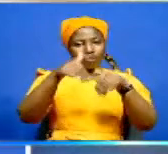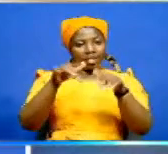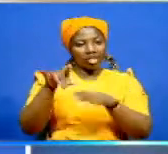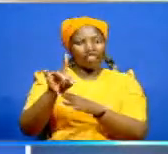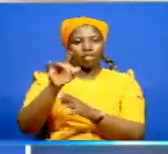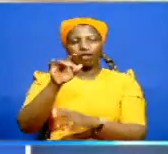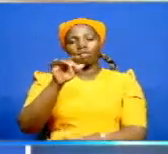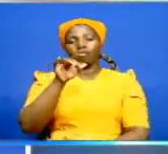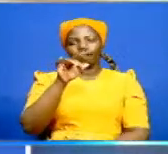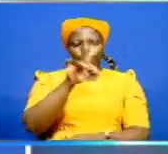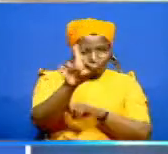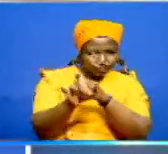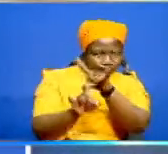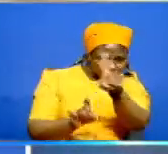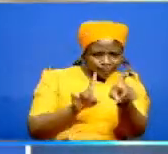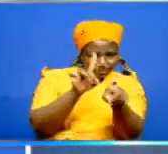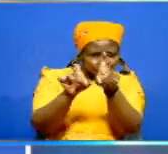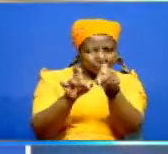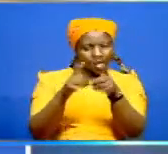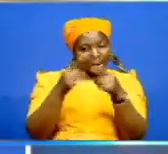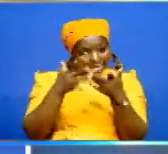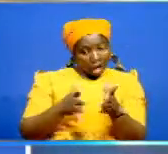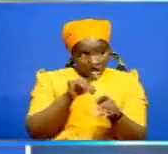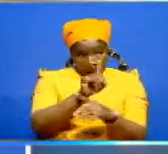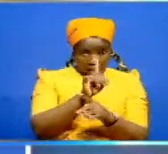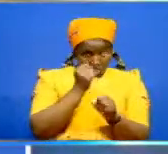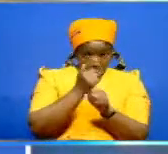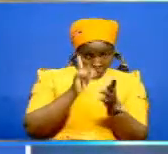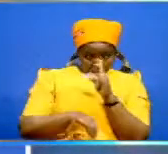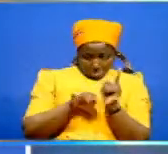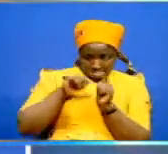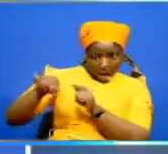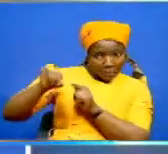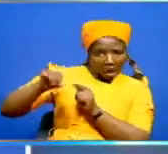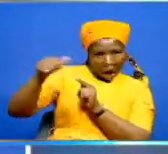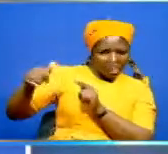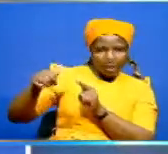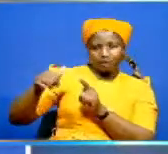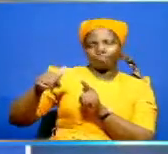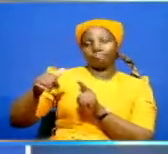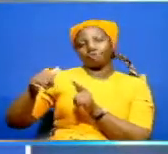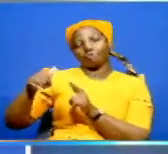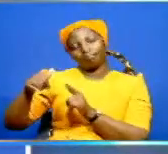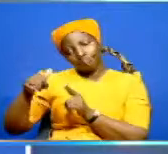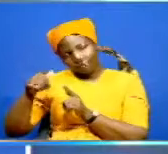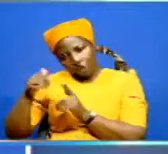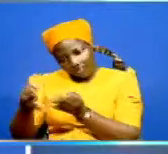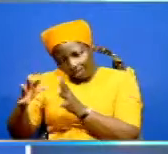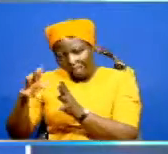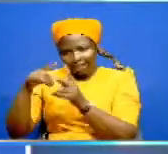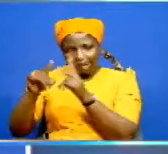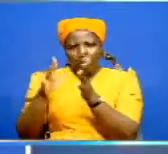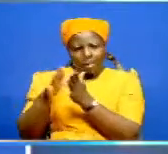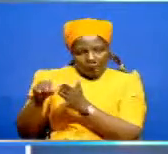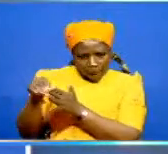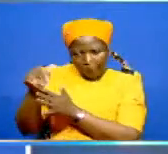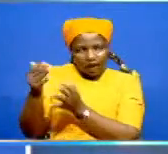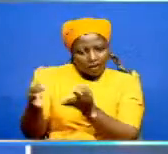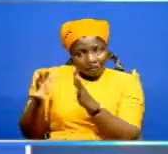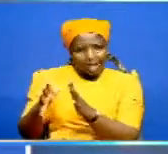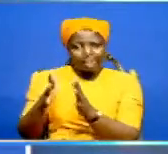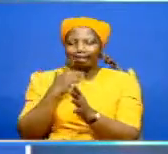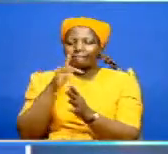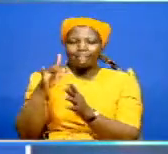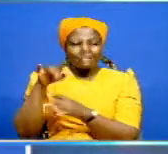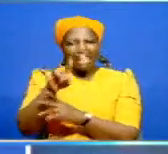being cross-examined, shifted blame to the immediate officers tasked with procurement, arguing as a secondary officer,